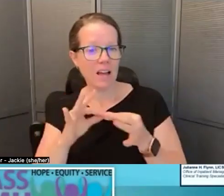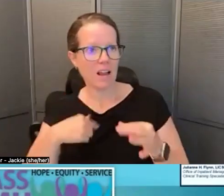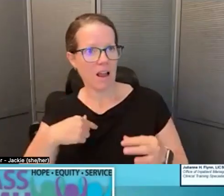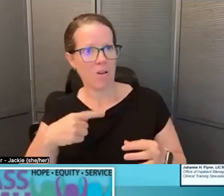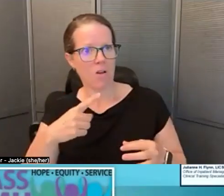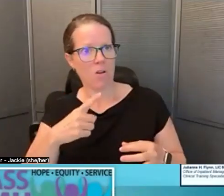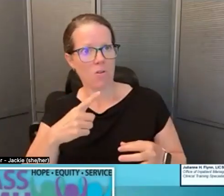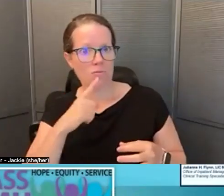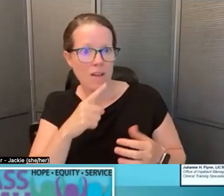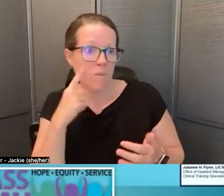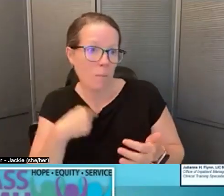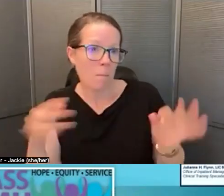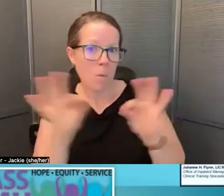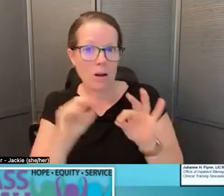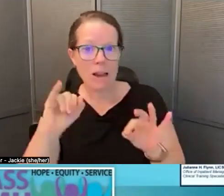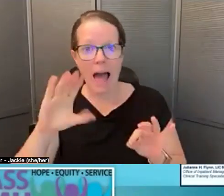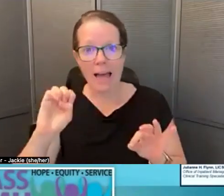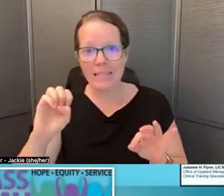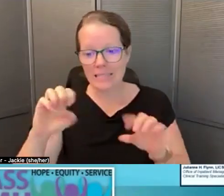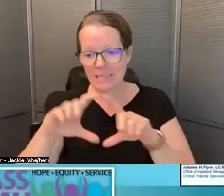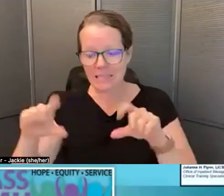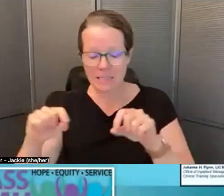things.